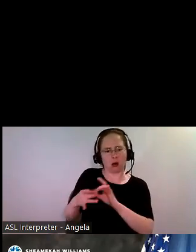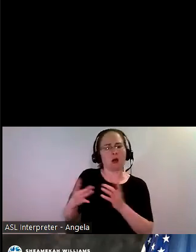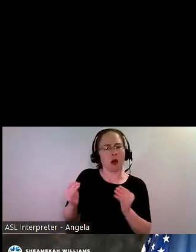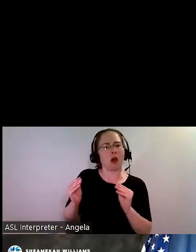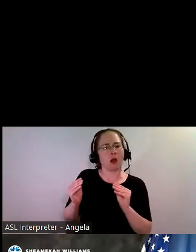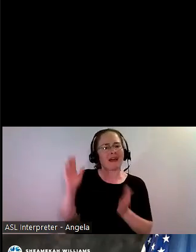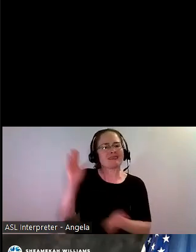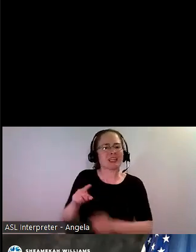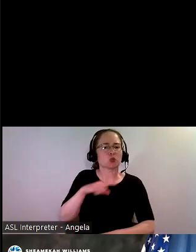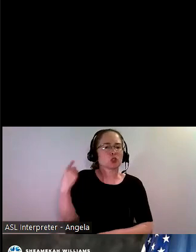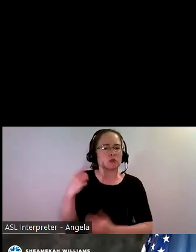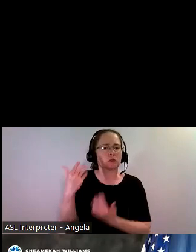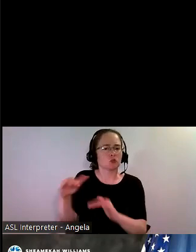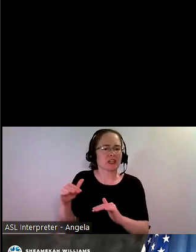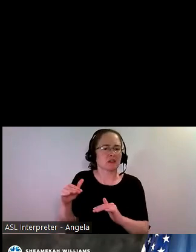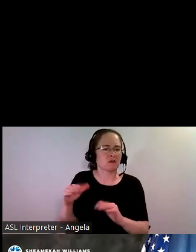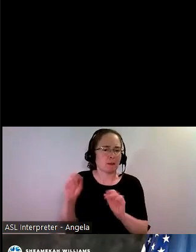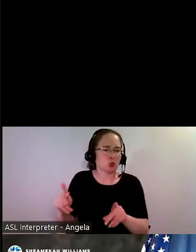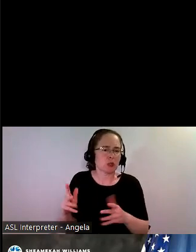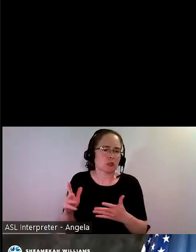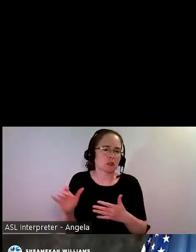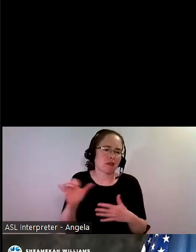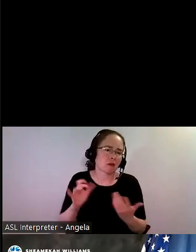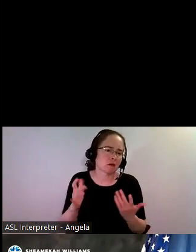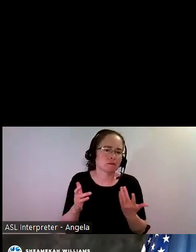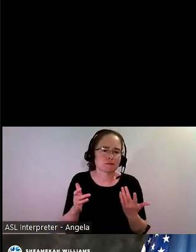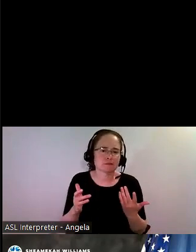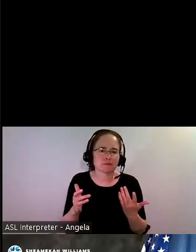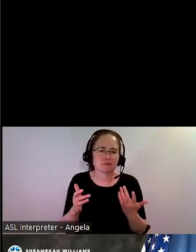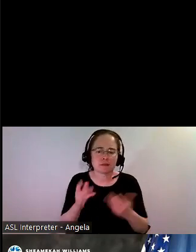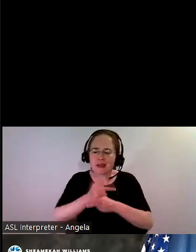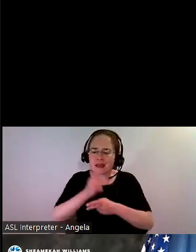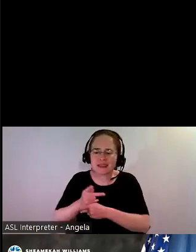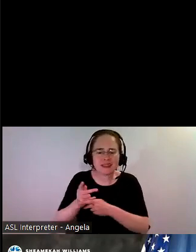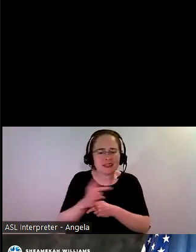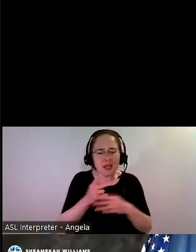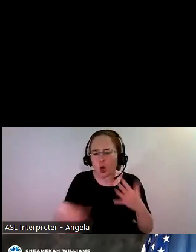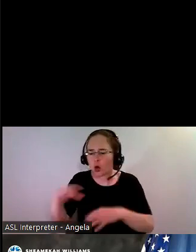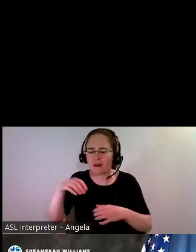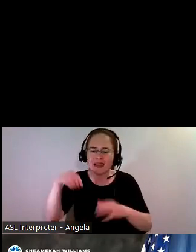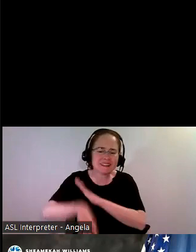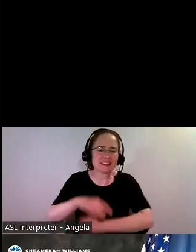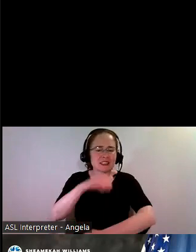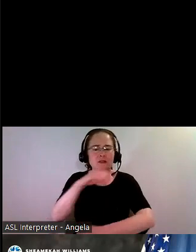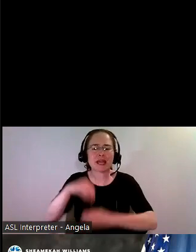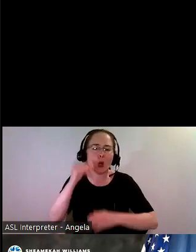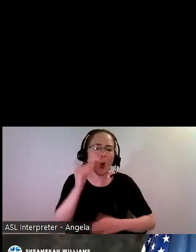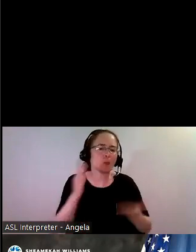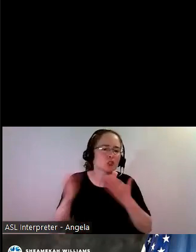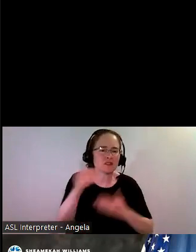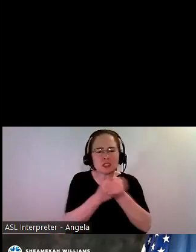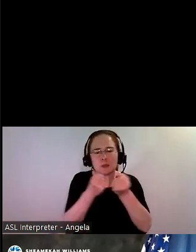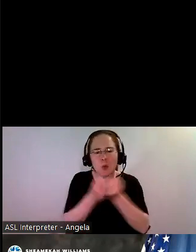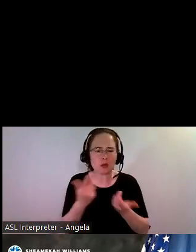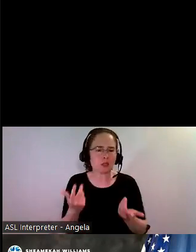opportunities, such as outpatient high fidelity wraparound care coordination outfits that provide intensive in-home services and supports. And then ultimately, we